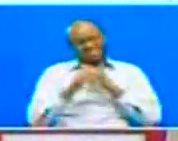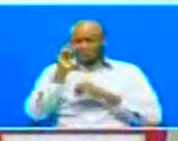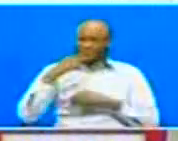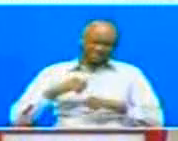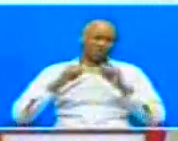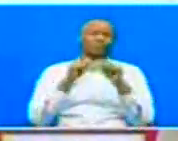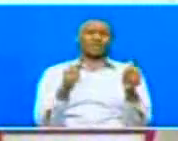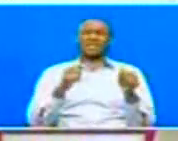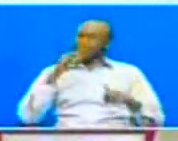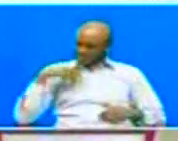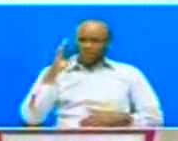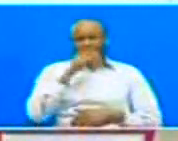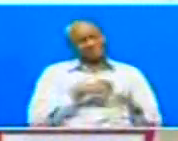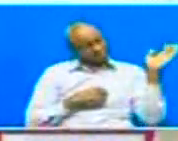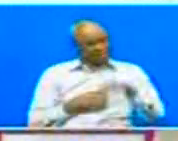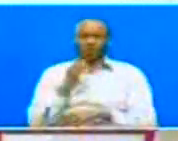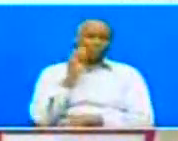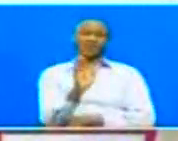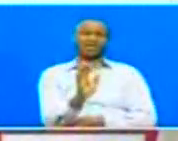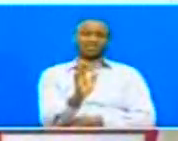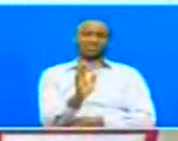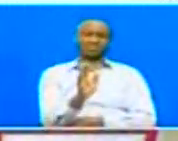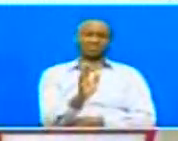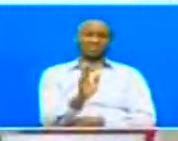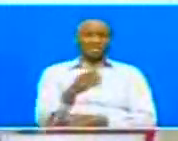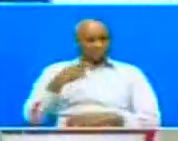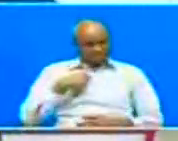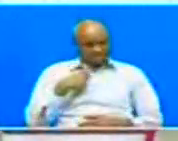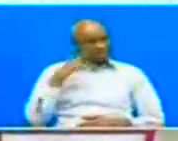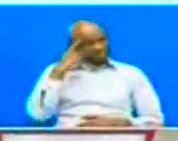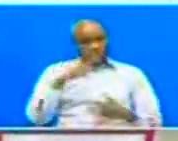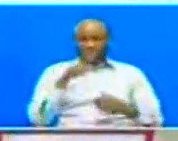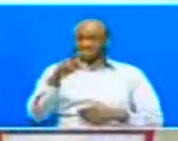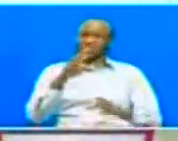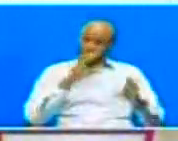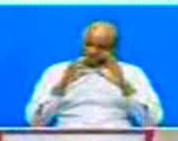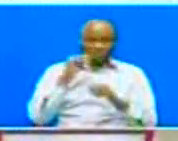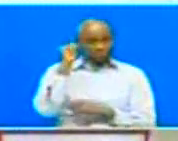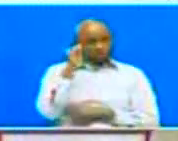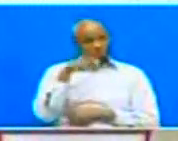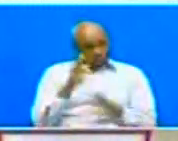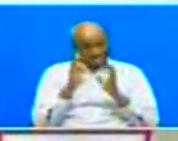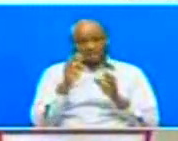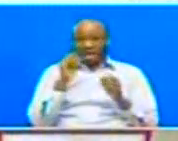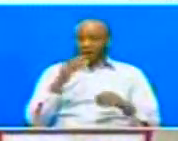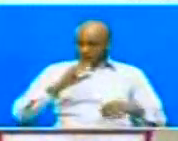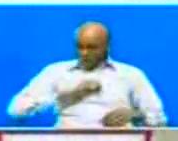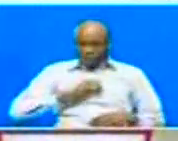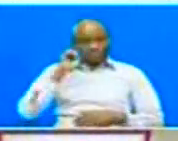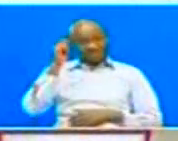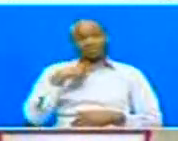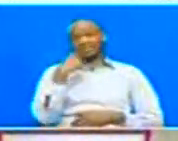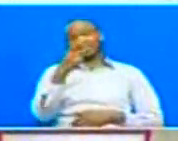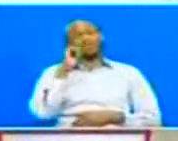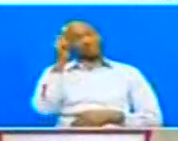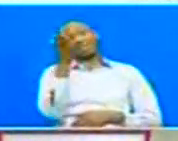Your nationals must go back to build their country. Indeed. For me, I think for me, this is the kind of conversation politically that our own president now should be telling